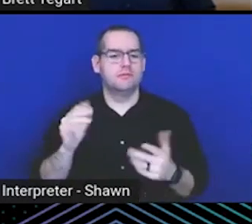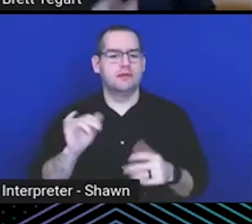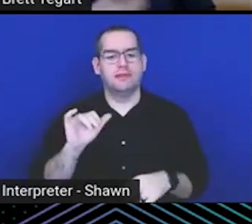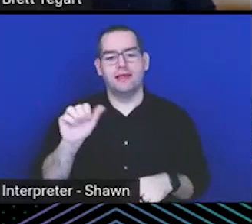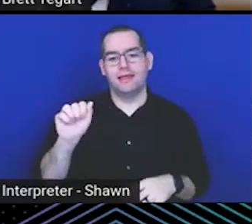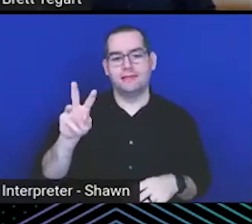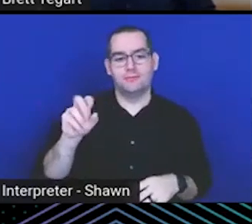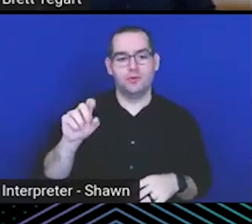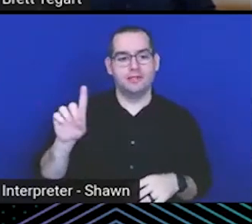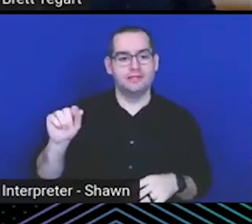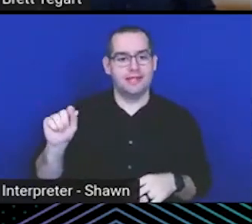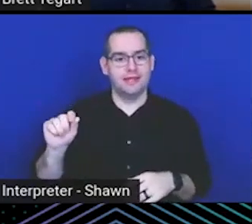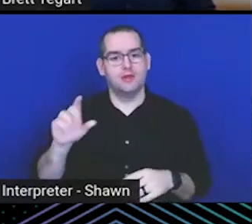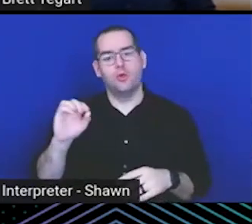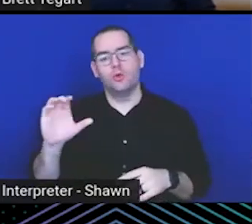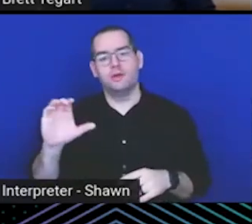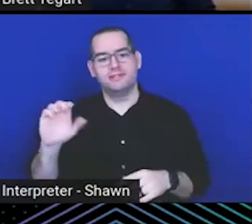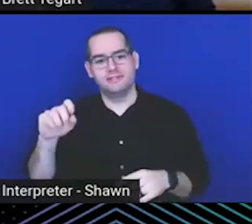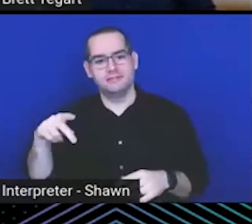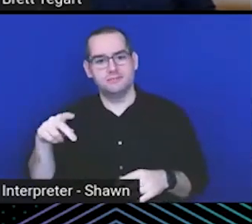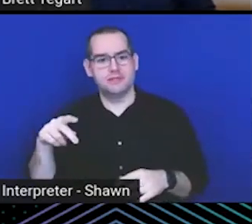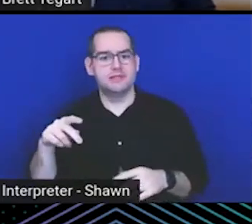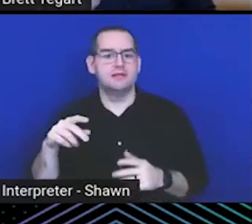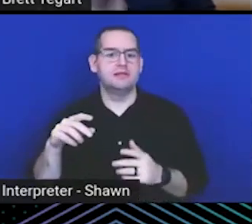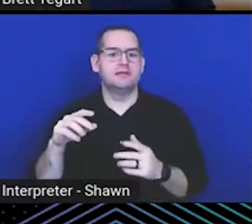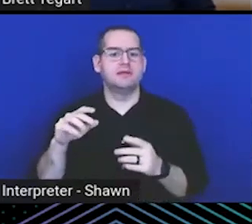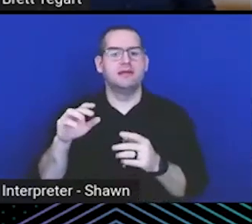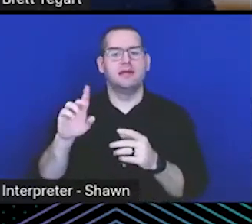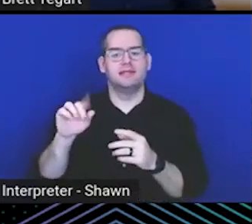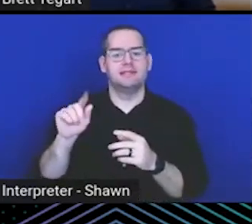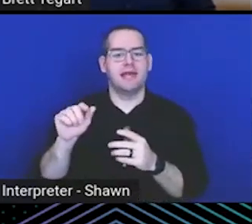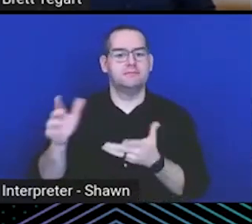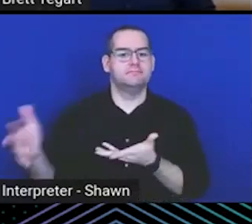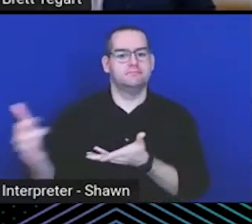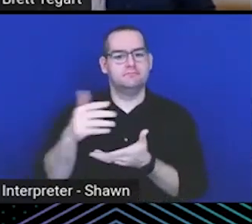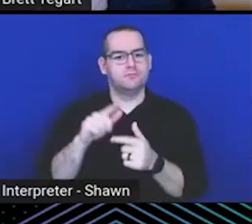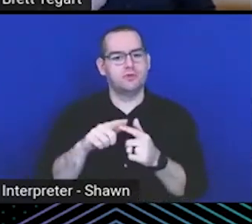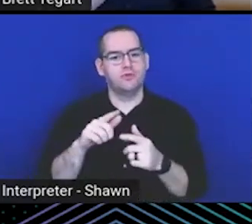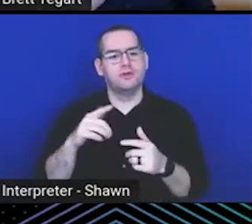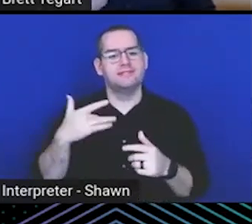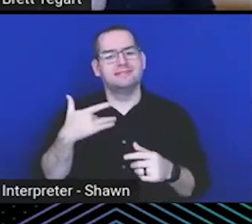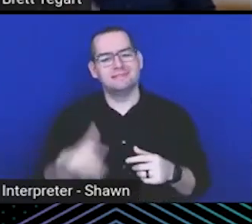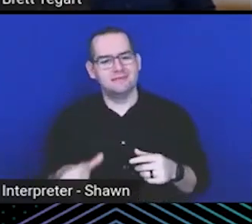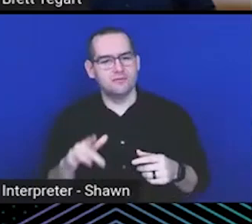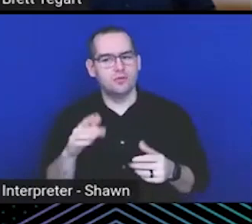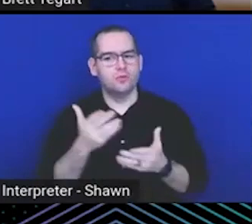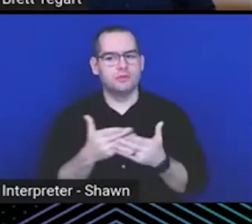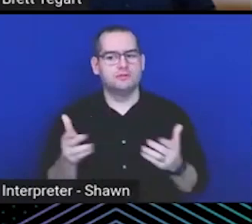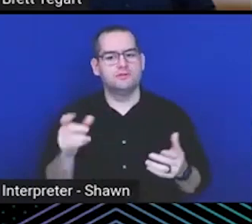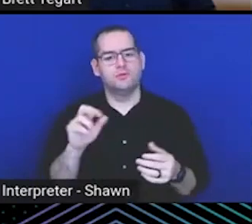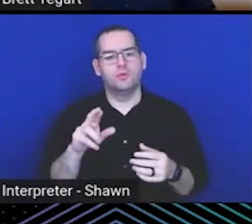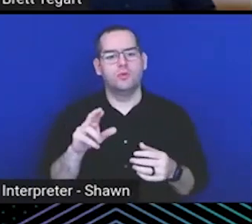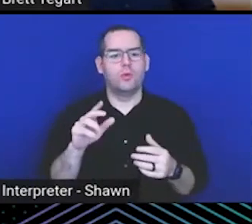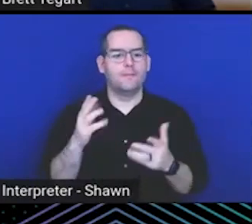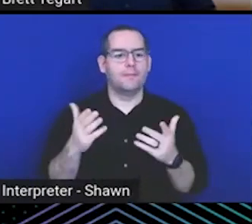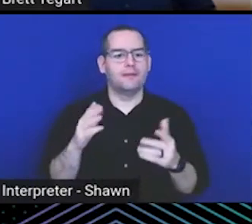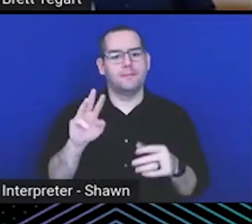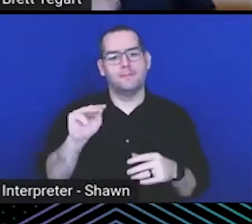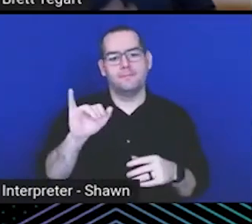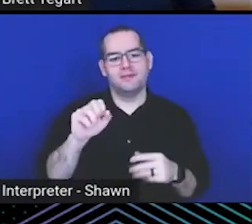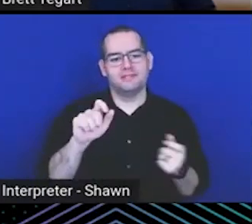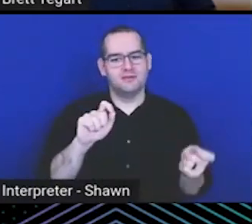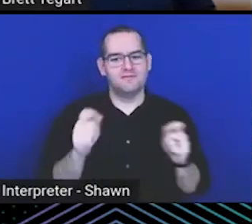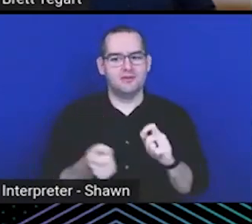sources or CSP data sources in general to fetch sensitive resources or resources that would lead to misconfiguration if they